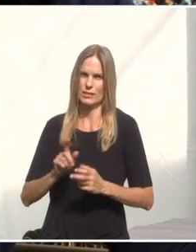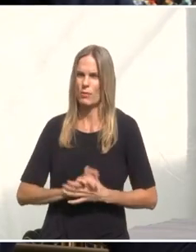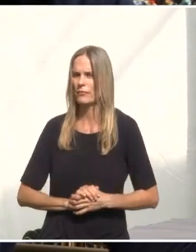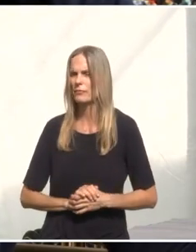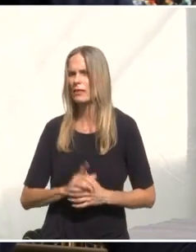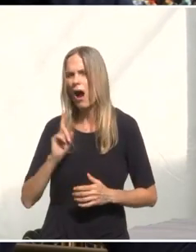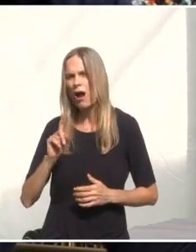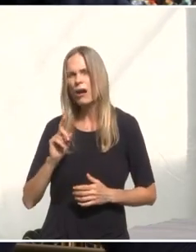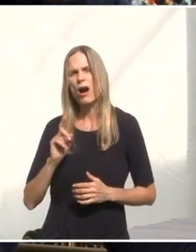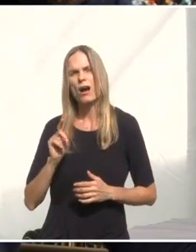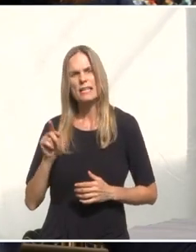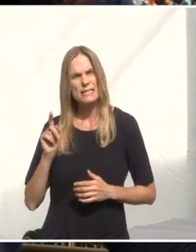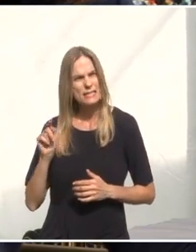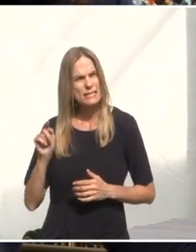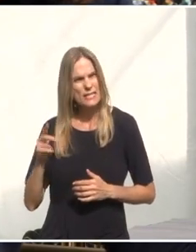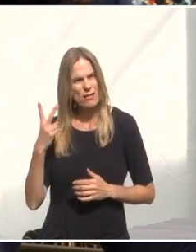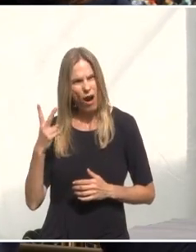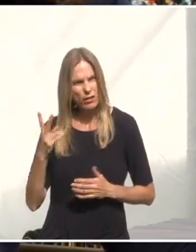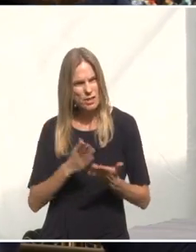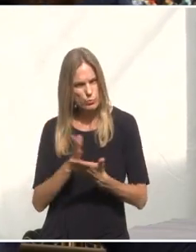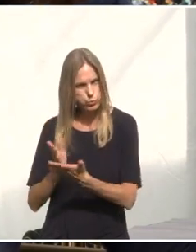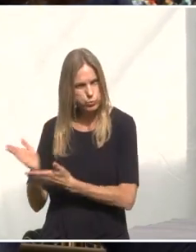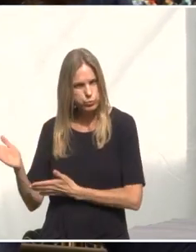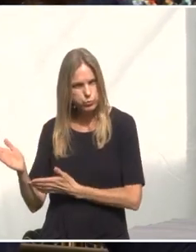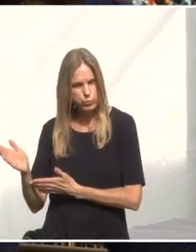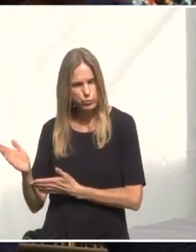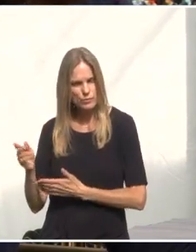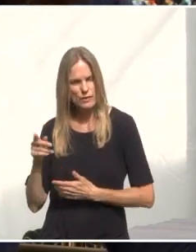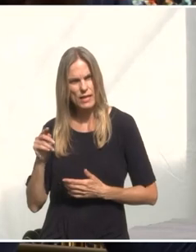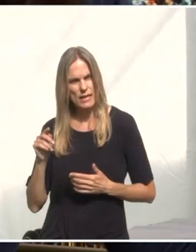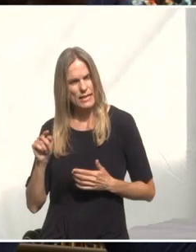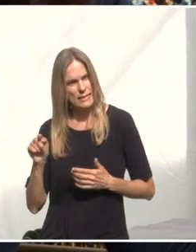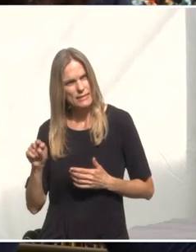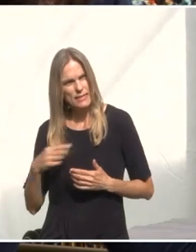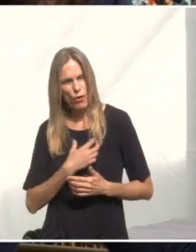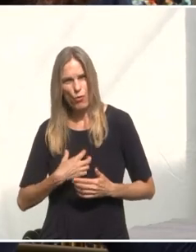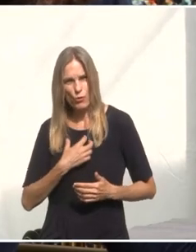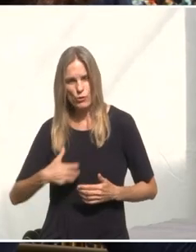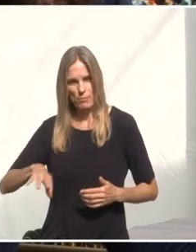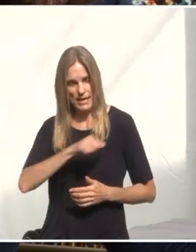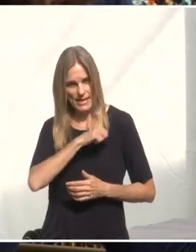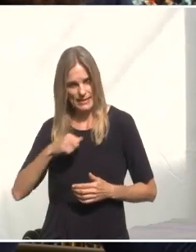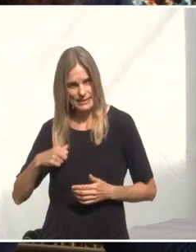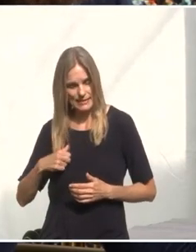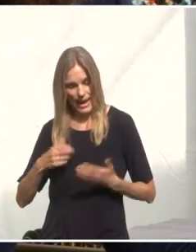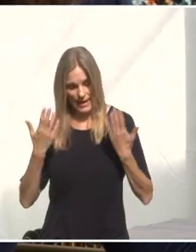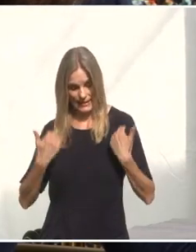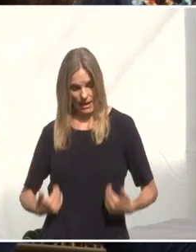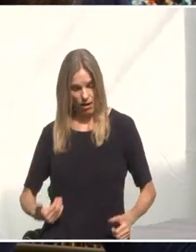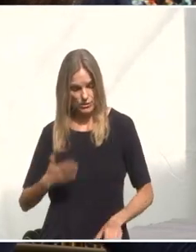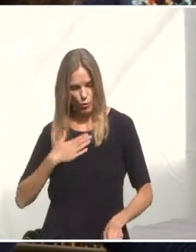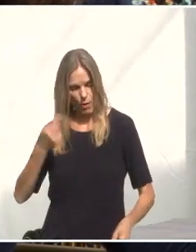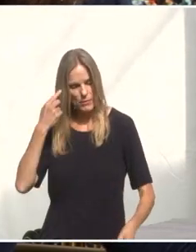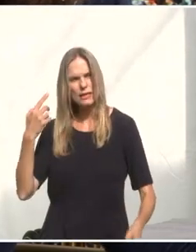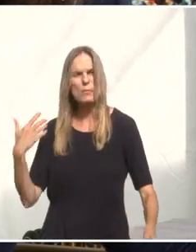ways, because it has to do with how we ourselves think about our body, but it also